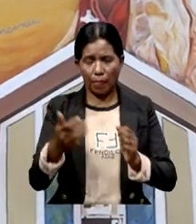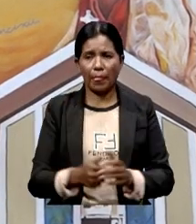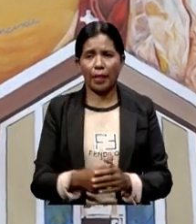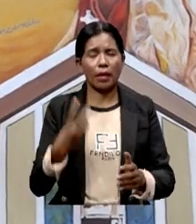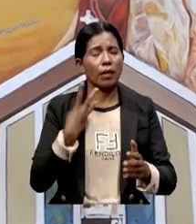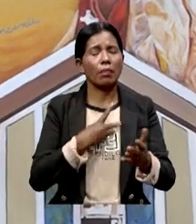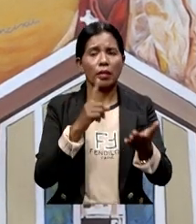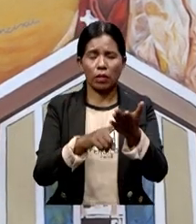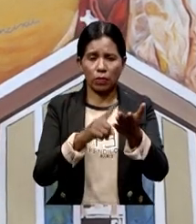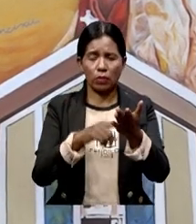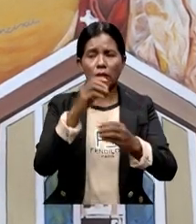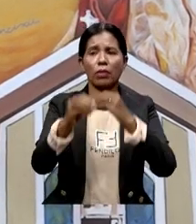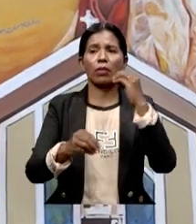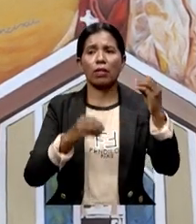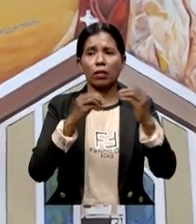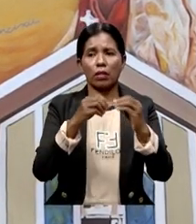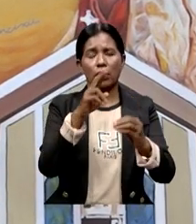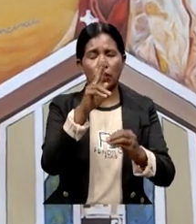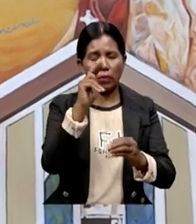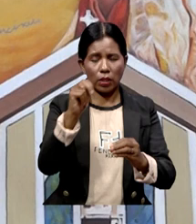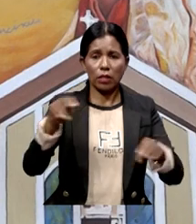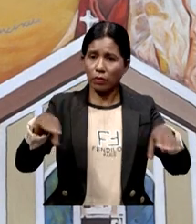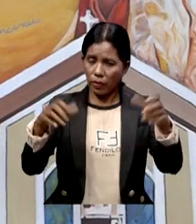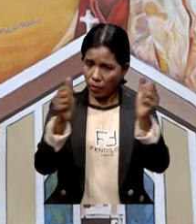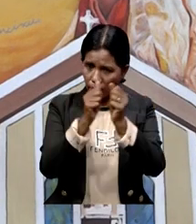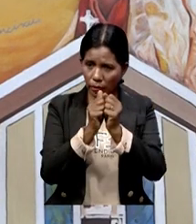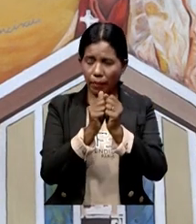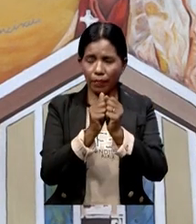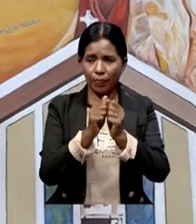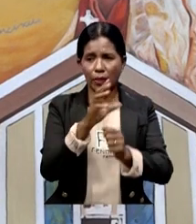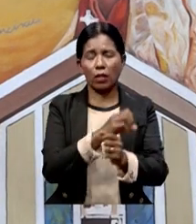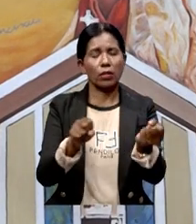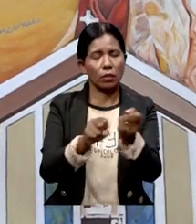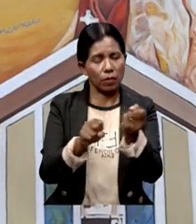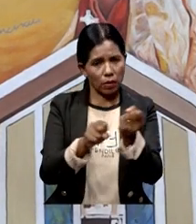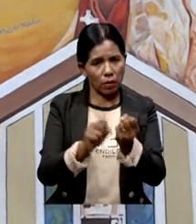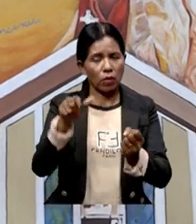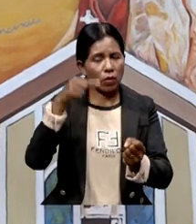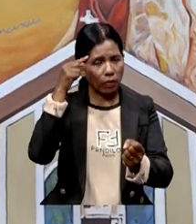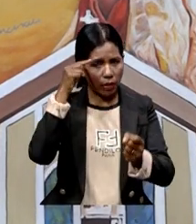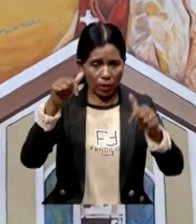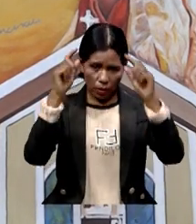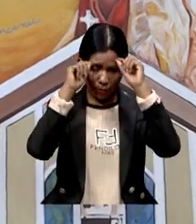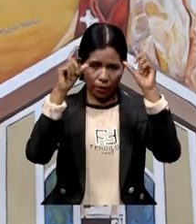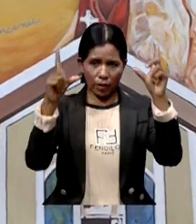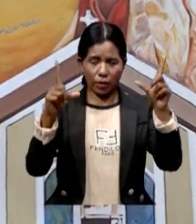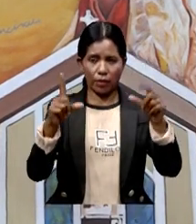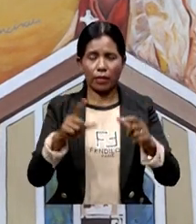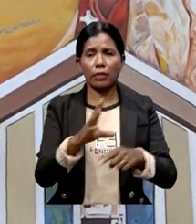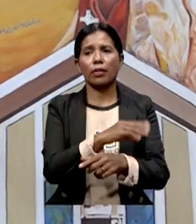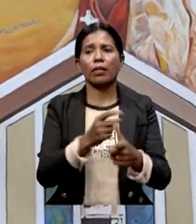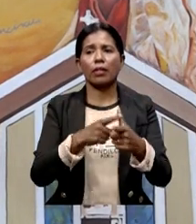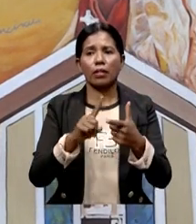discussed a little bit about UN's collaboration and support to the government of Timor-Leste, and